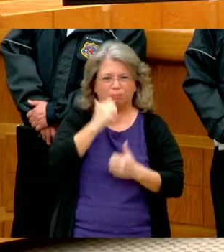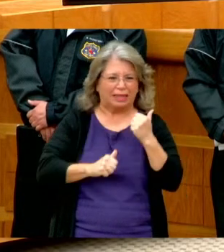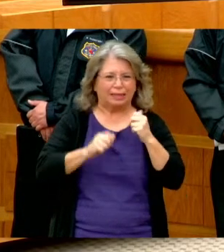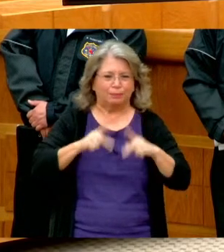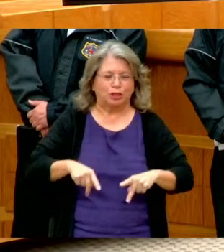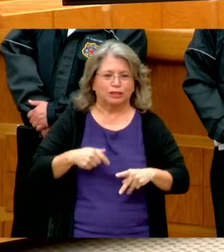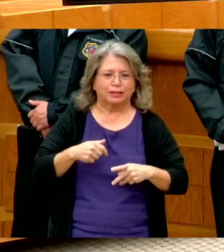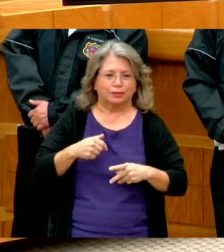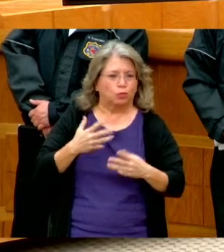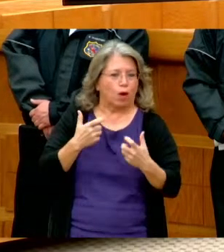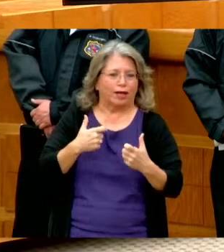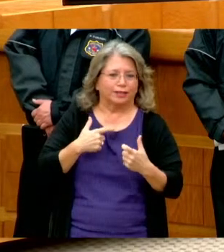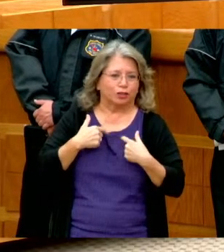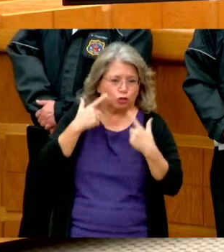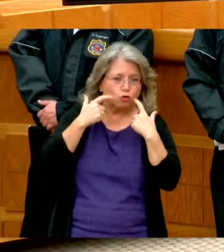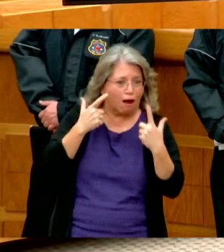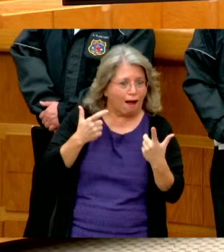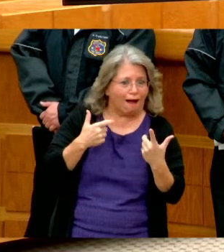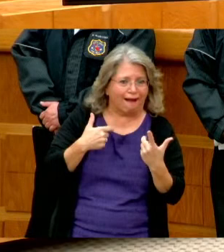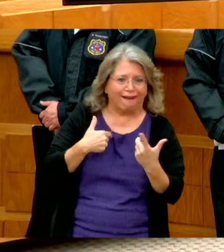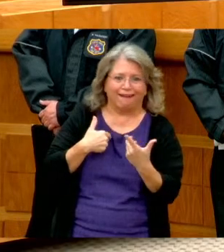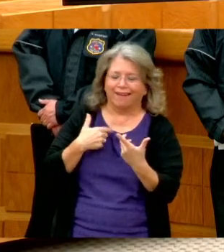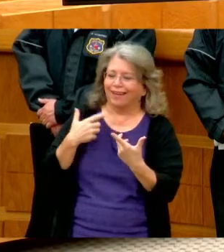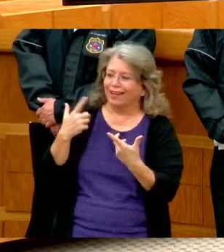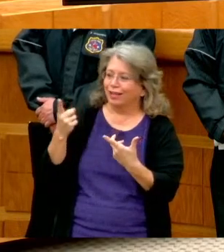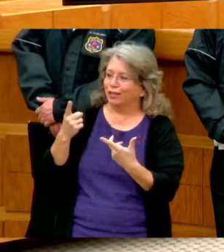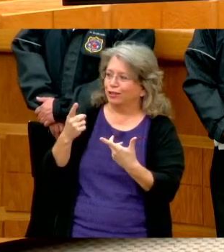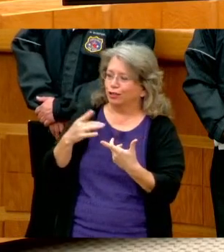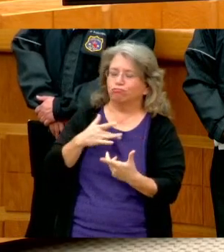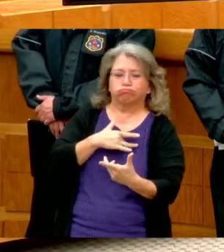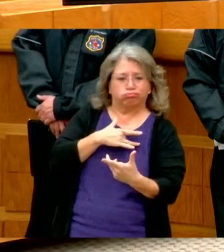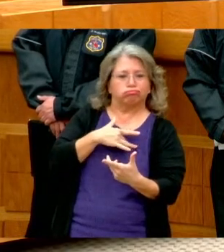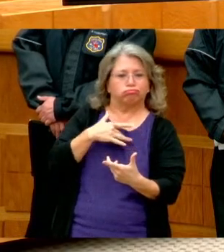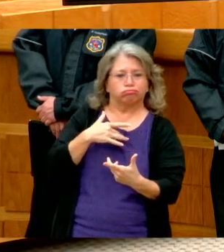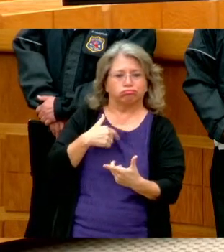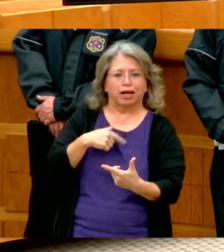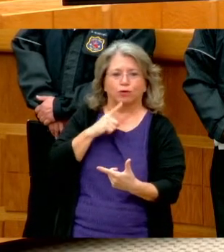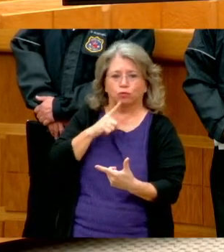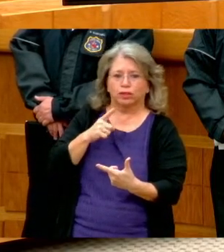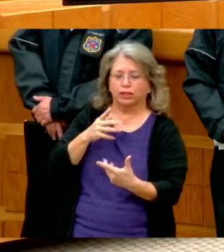make me want to cry today because I need to really thank you